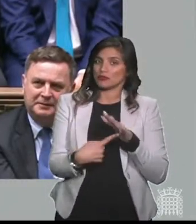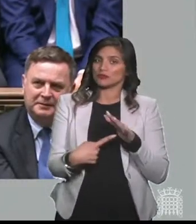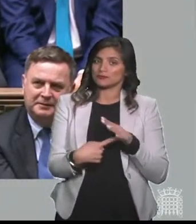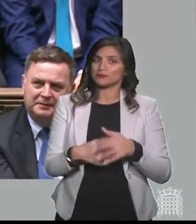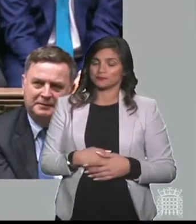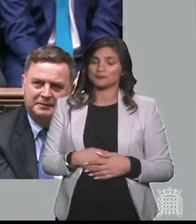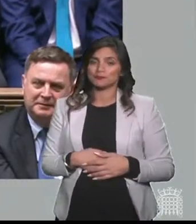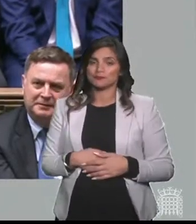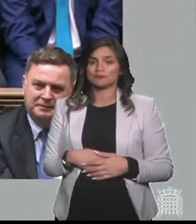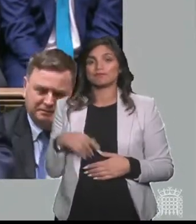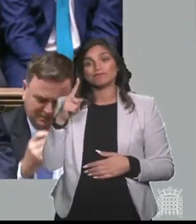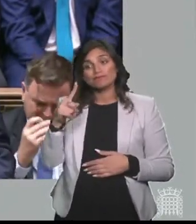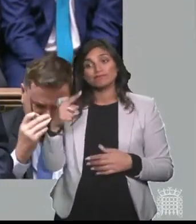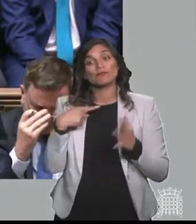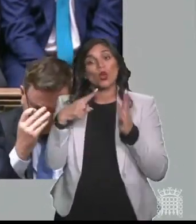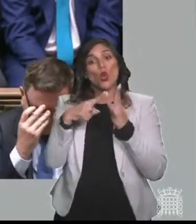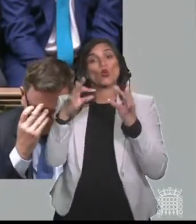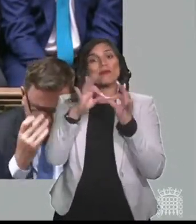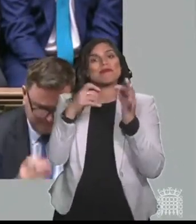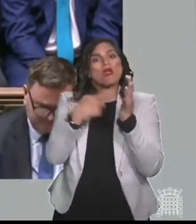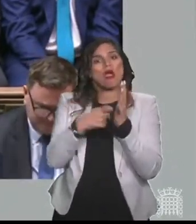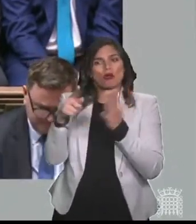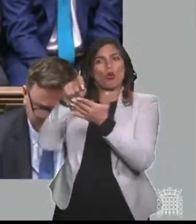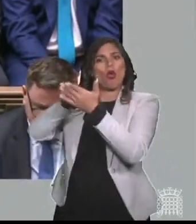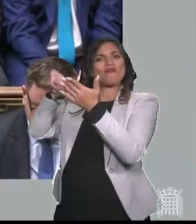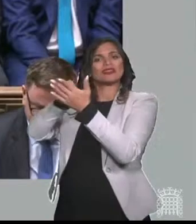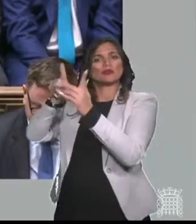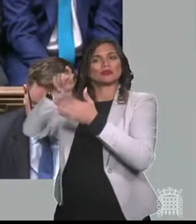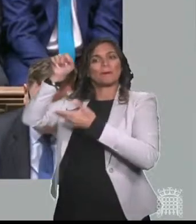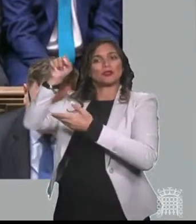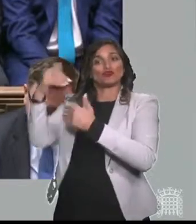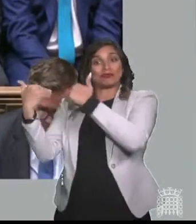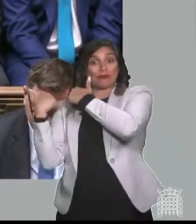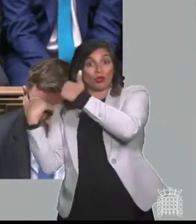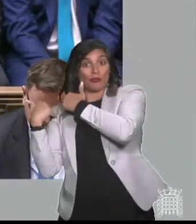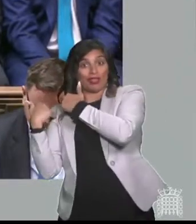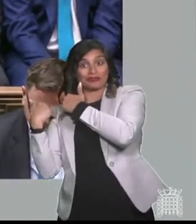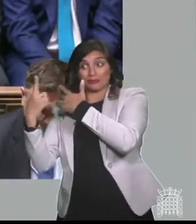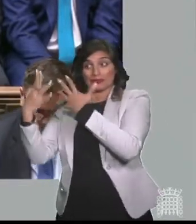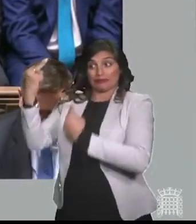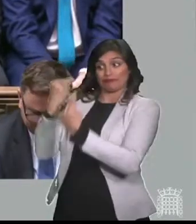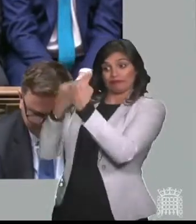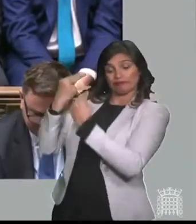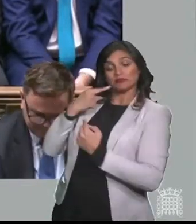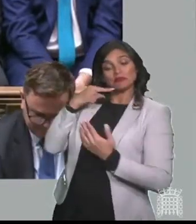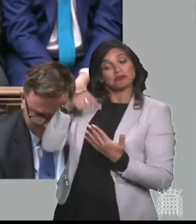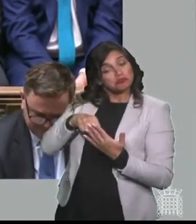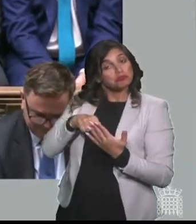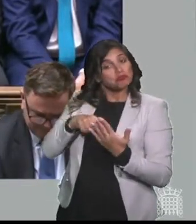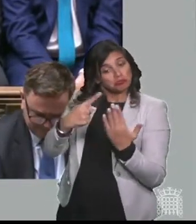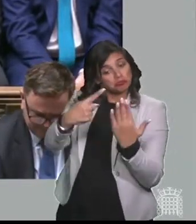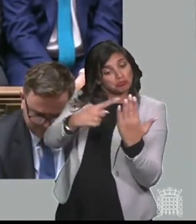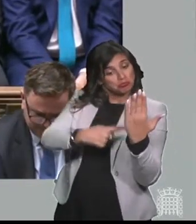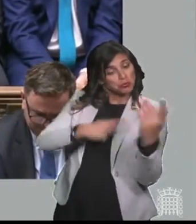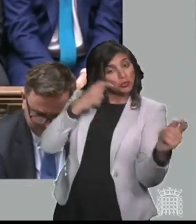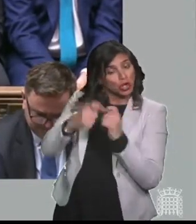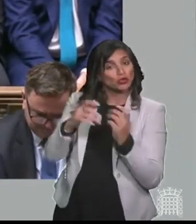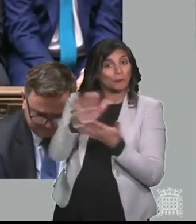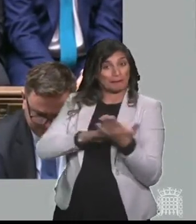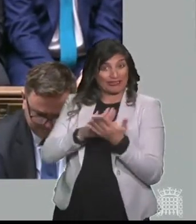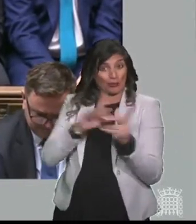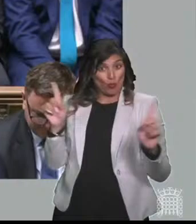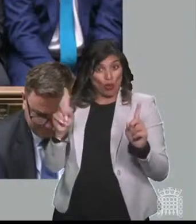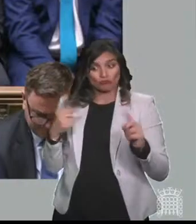Budget Responsibility say that the combined impact of these measures will raise business investment, get more people